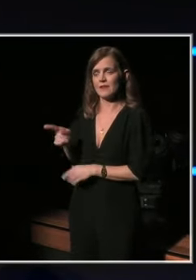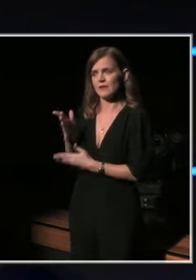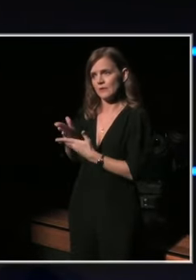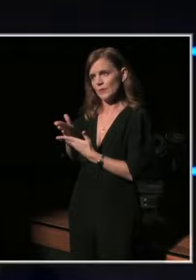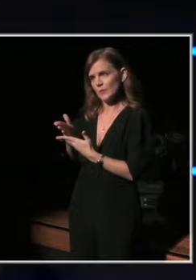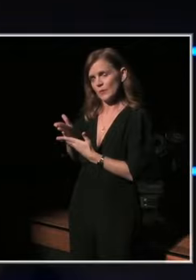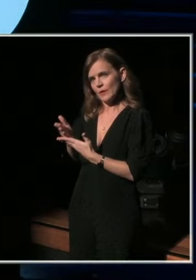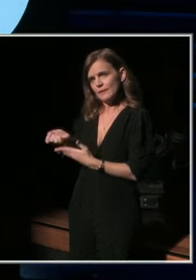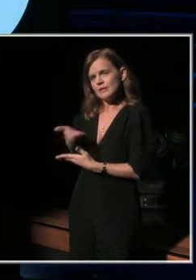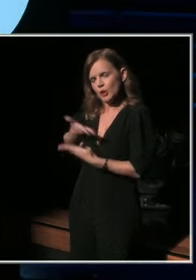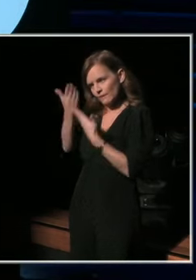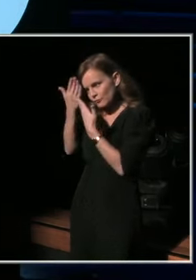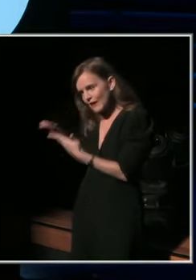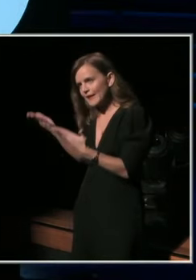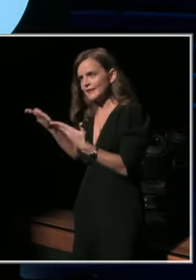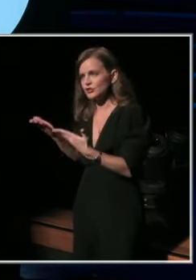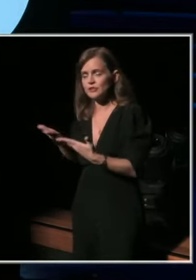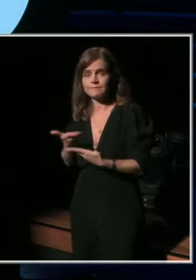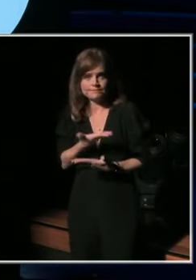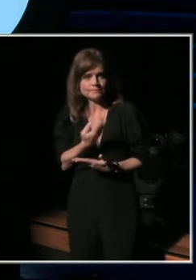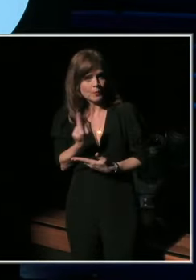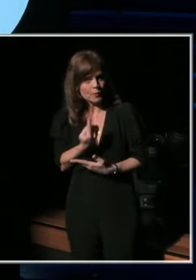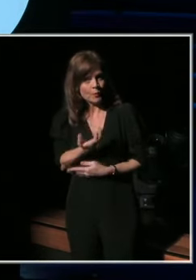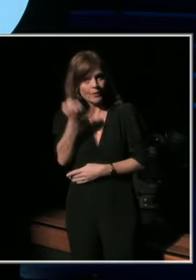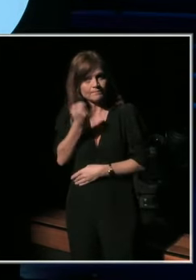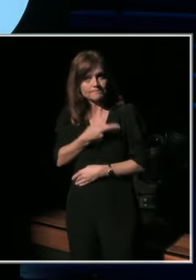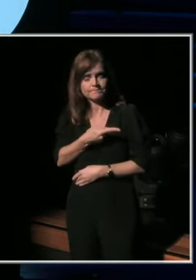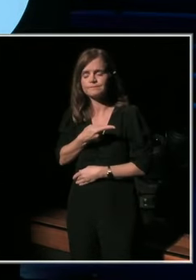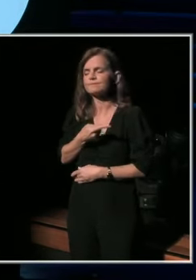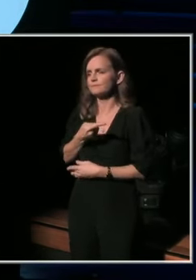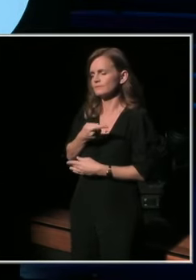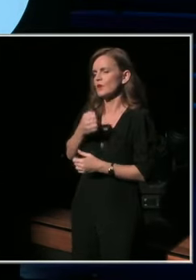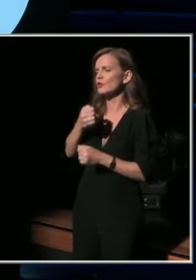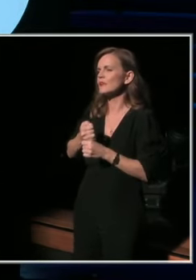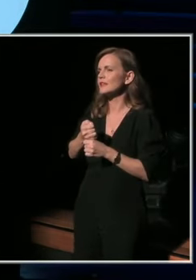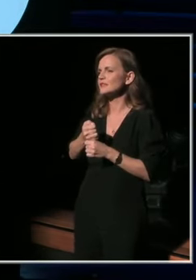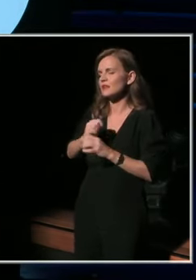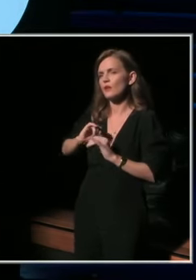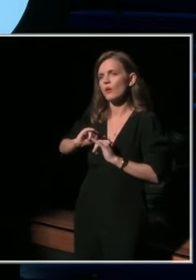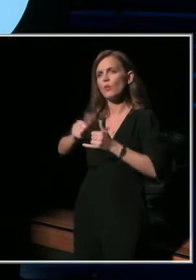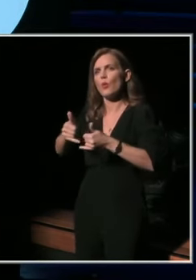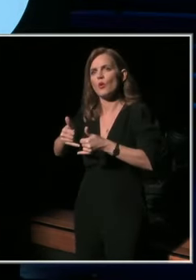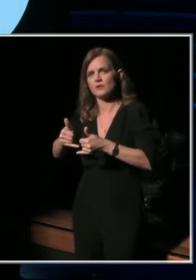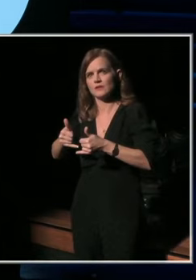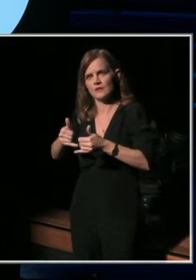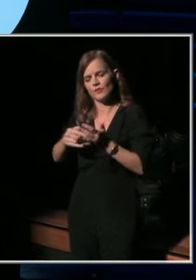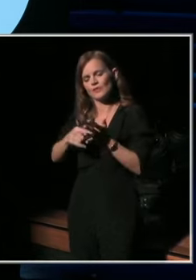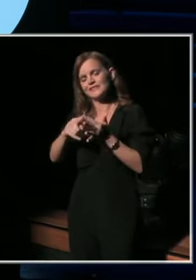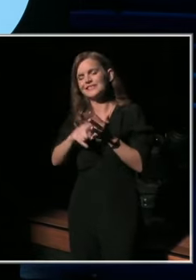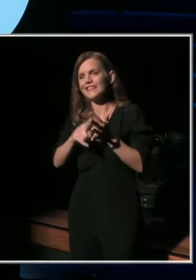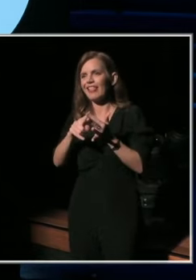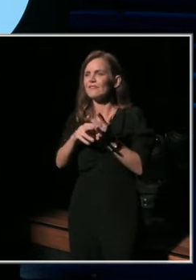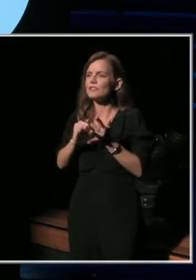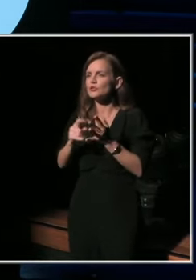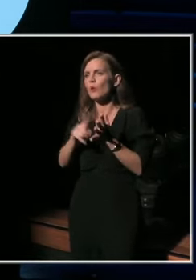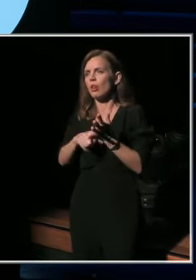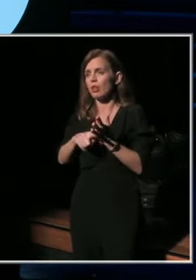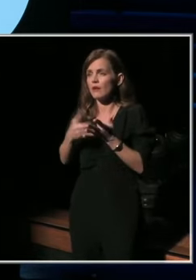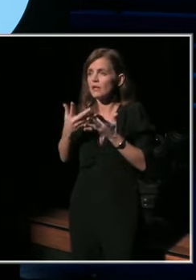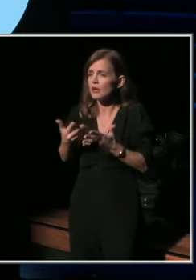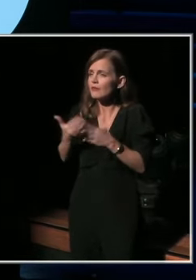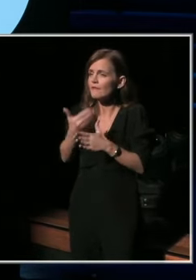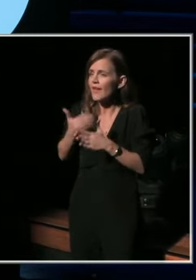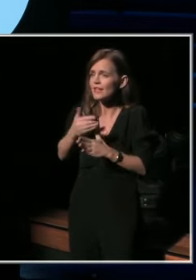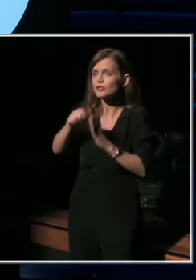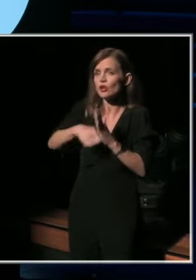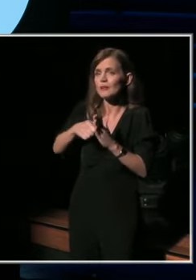deserve recognition. Pippa, tell us who the award goes to. The Grierson Award for the Televisual Best Current Affairs Documentary goes